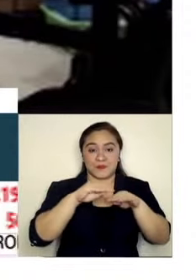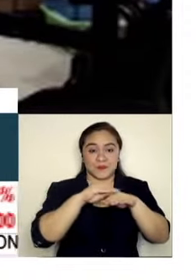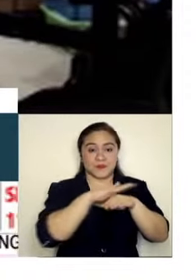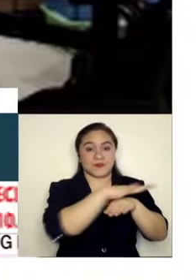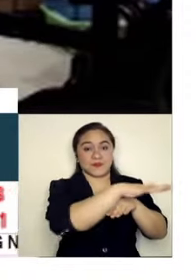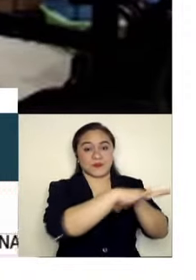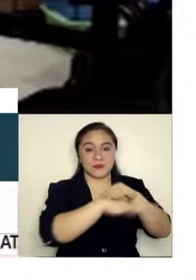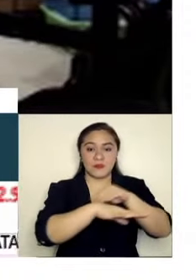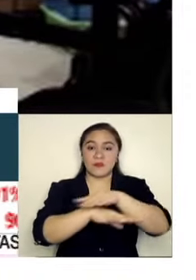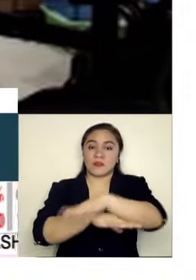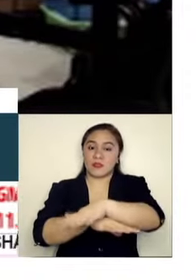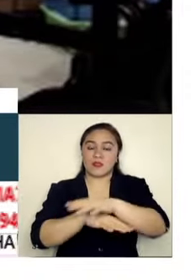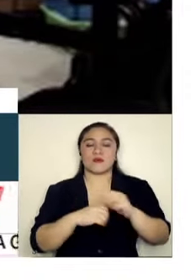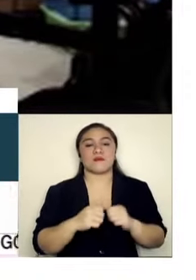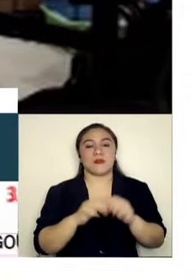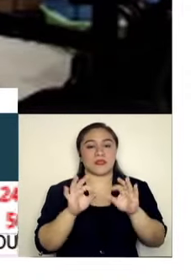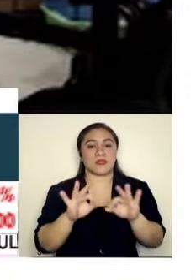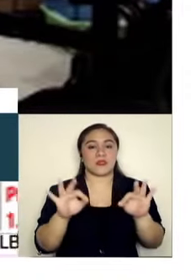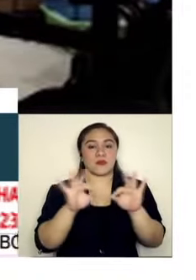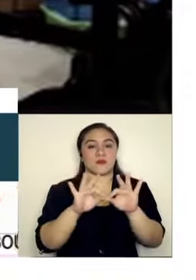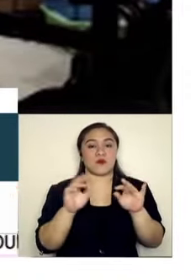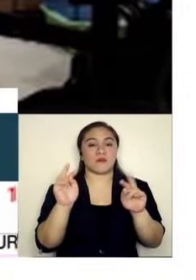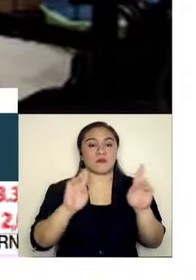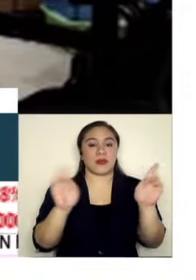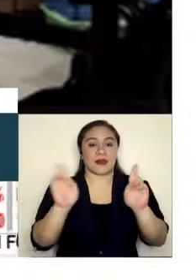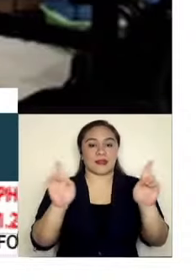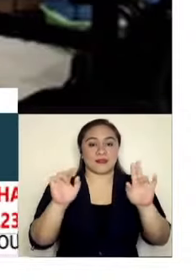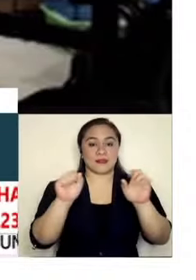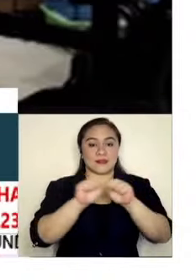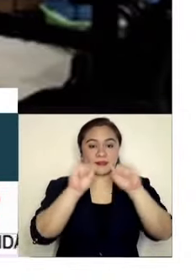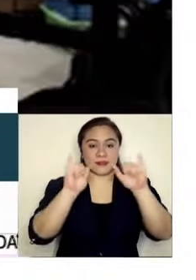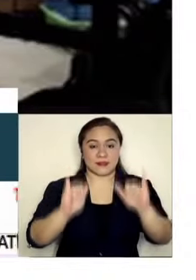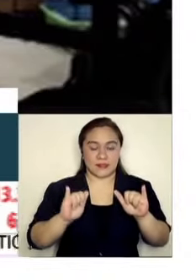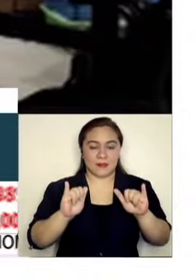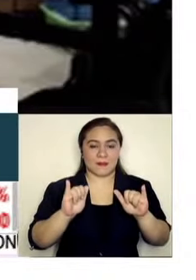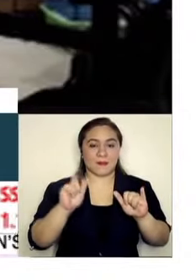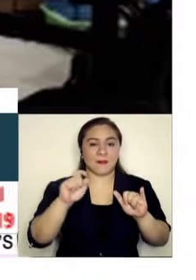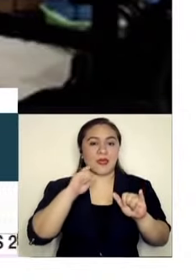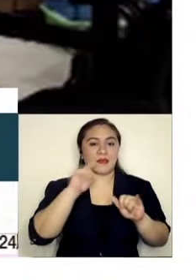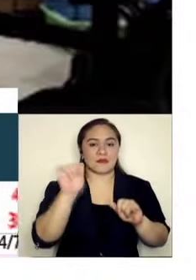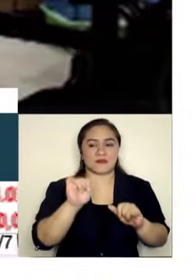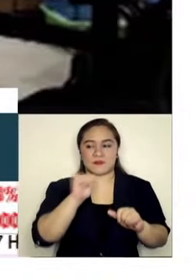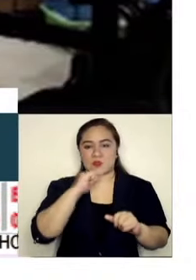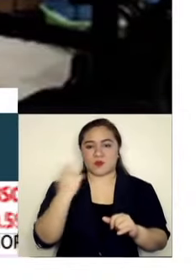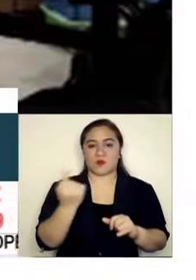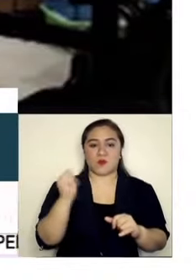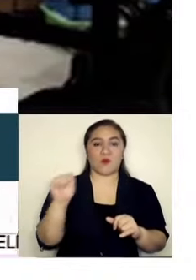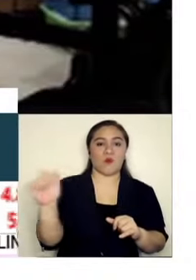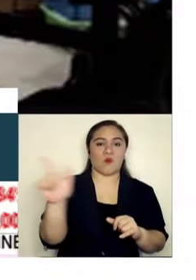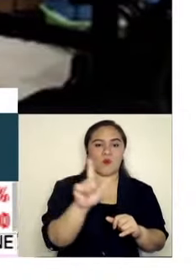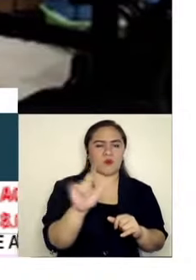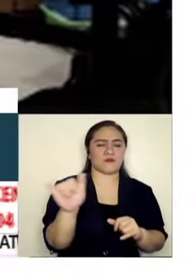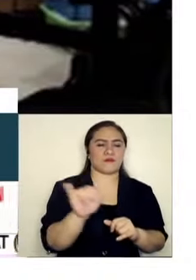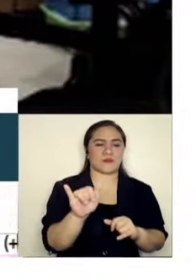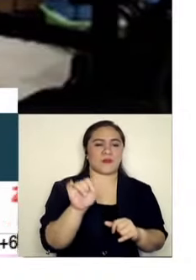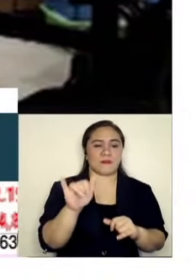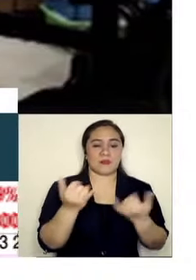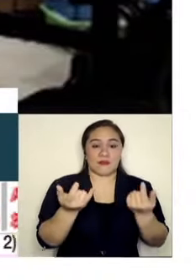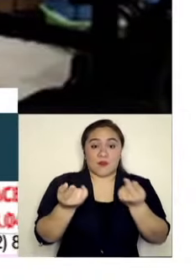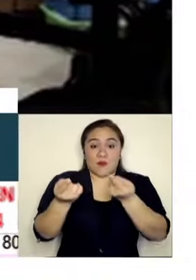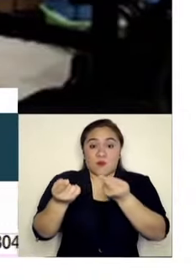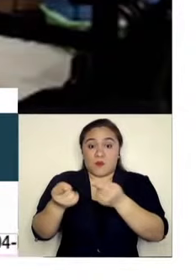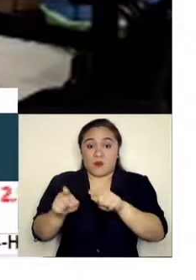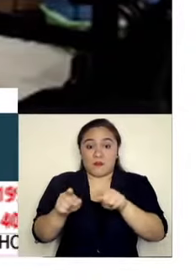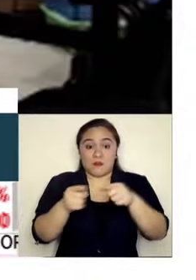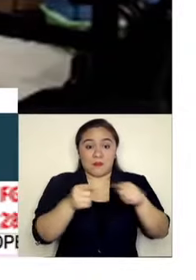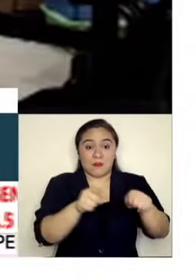the thing is, we need to prepare our system and everybody else for this kind of surge, which is happening from